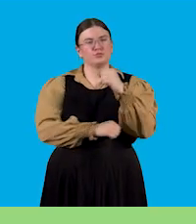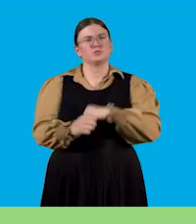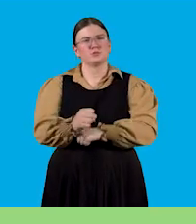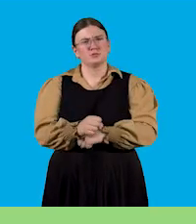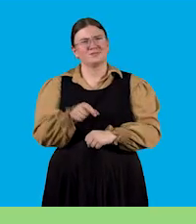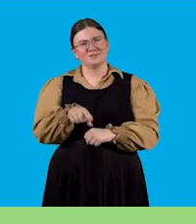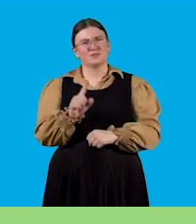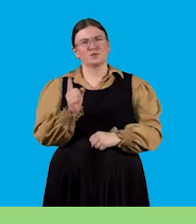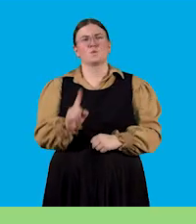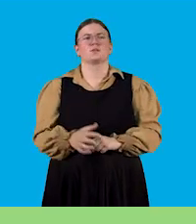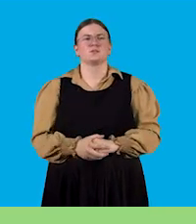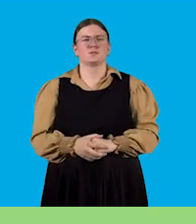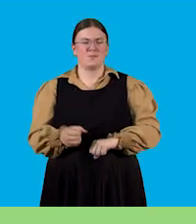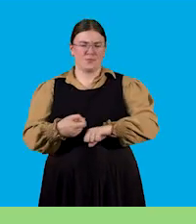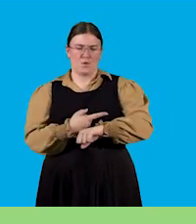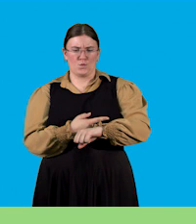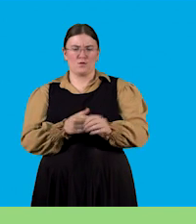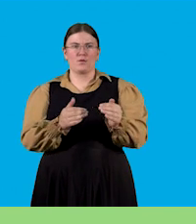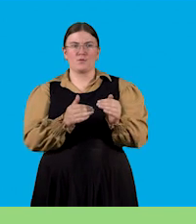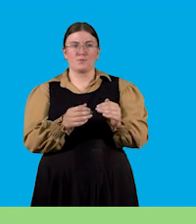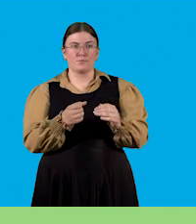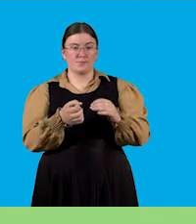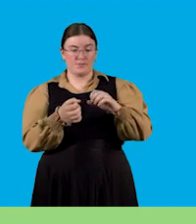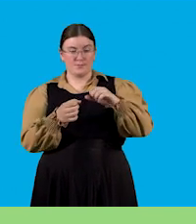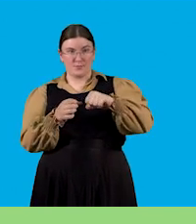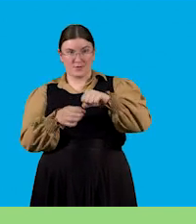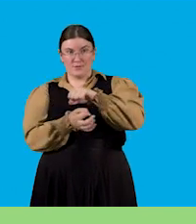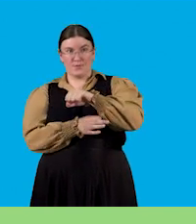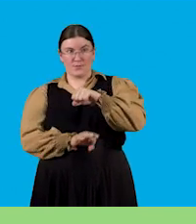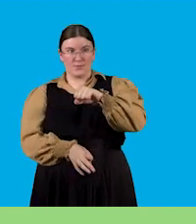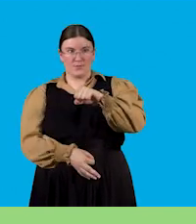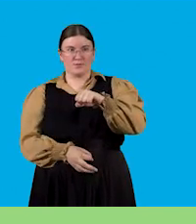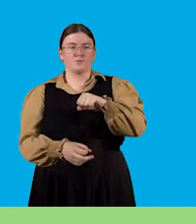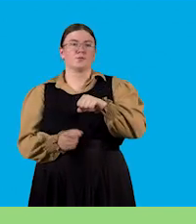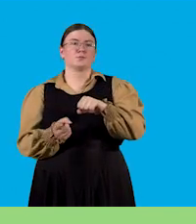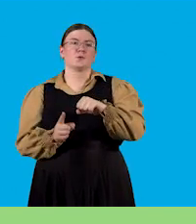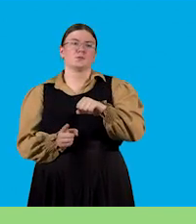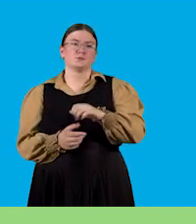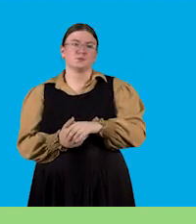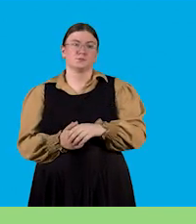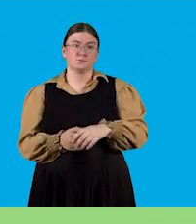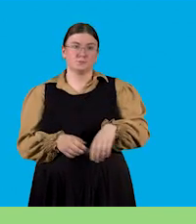structures that enclose and protect the following.